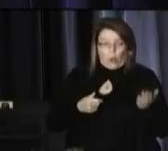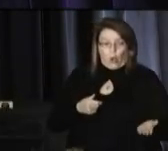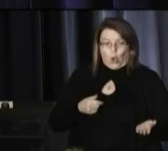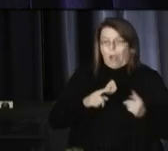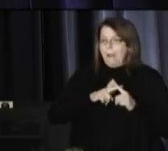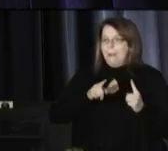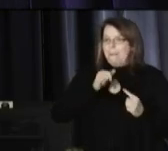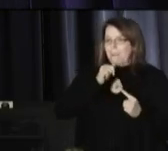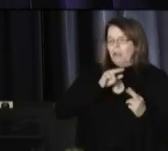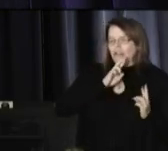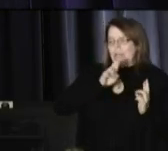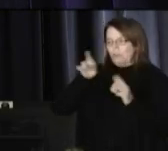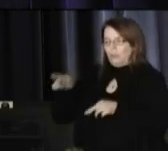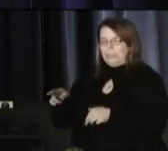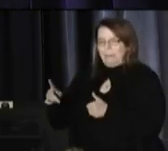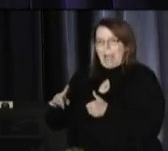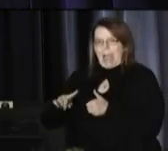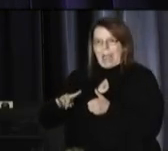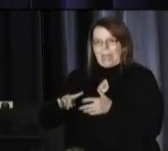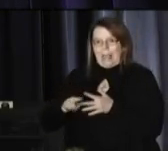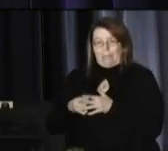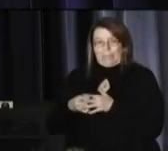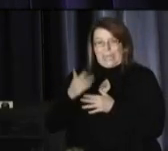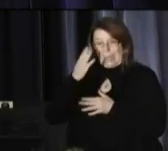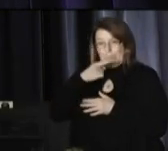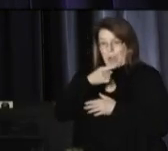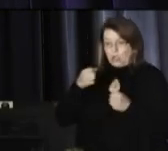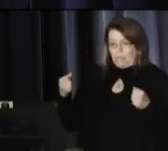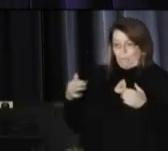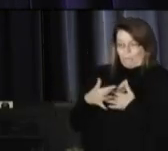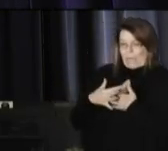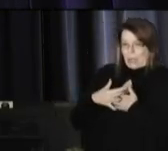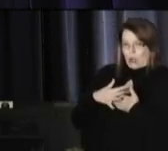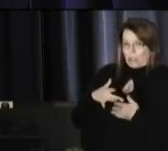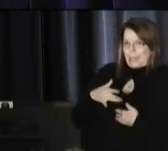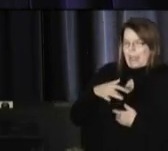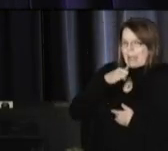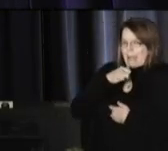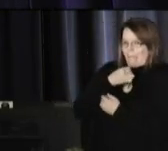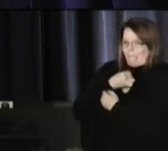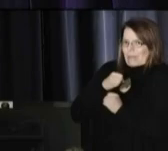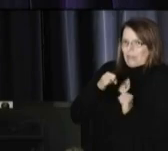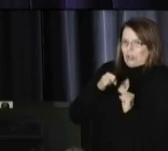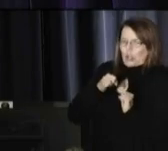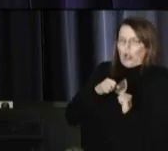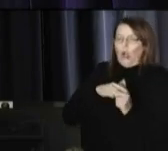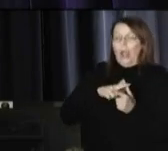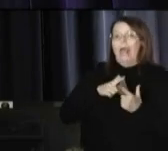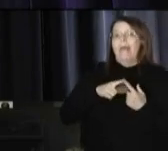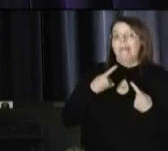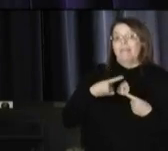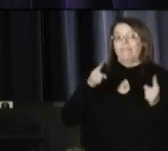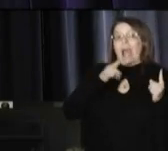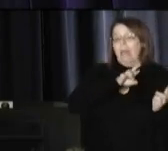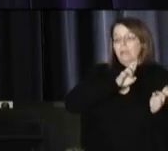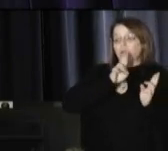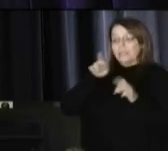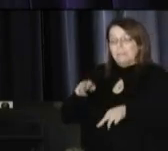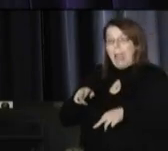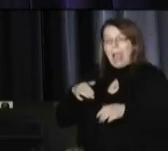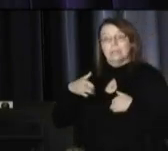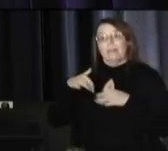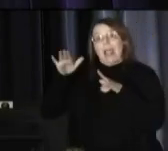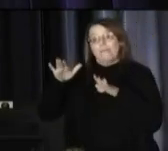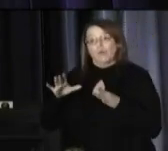doesn't respond at first because of her fears and insecurities. And then she does respond, and they have a really great